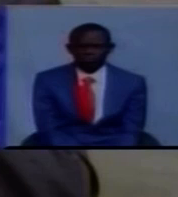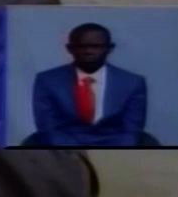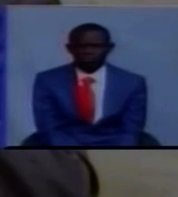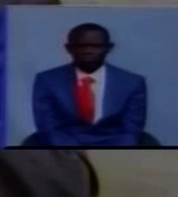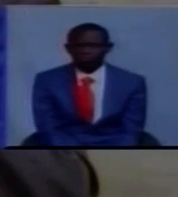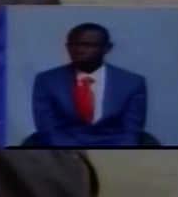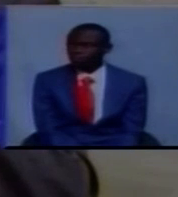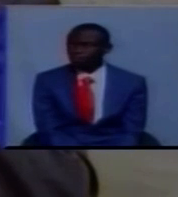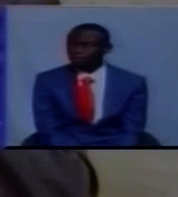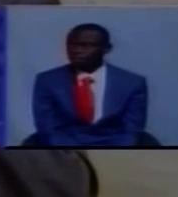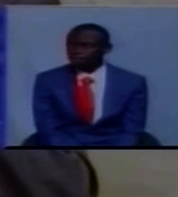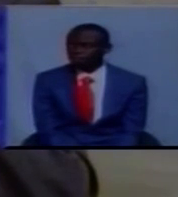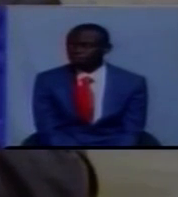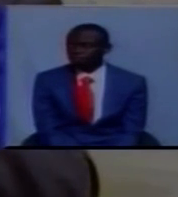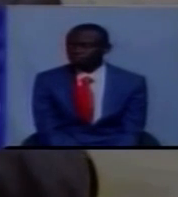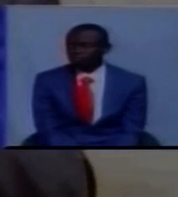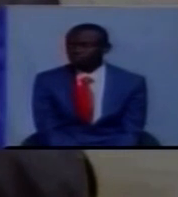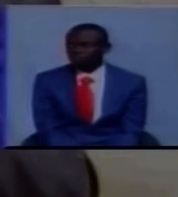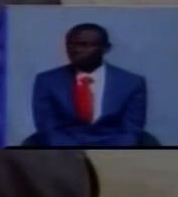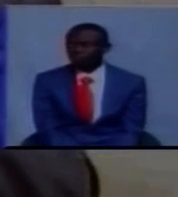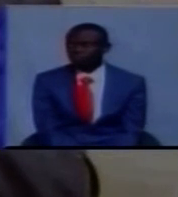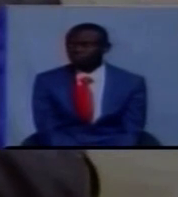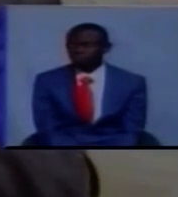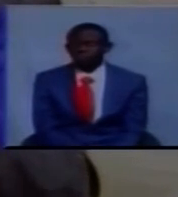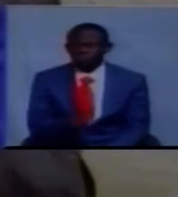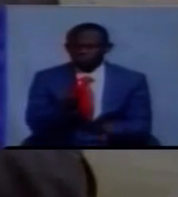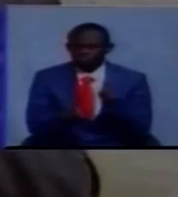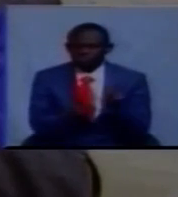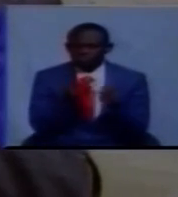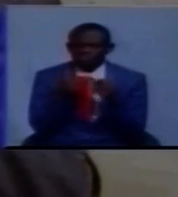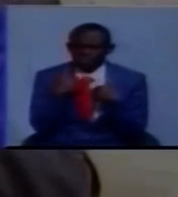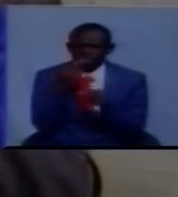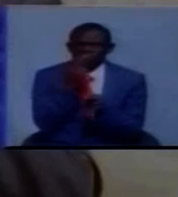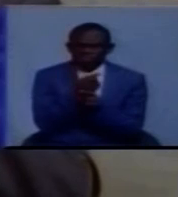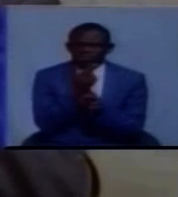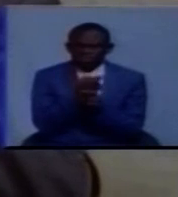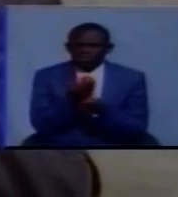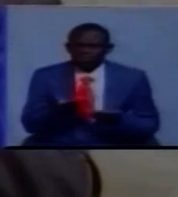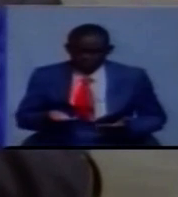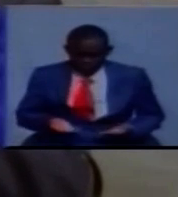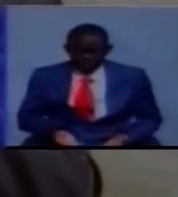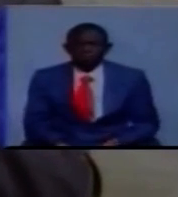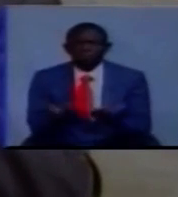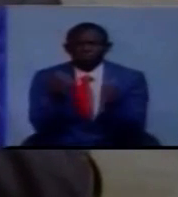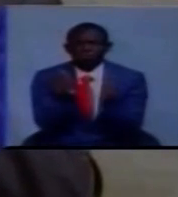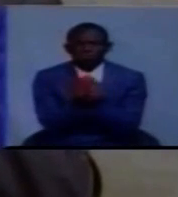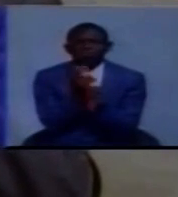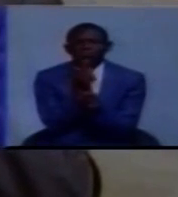see, rights should be inborn. This is what we are trying to educate the Zambians. We've got your